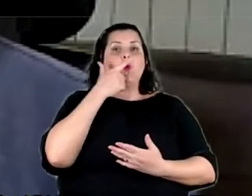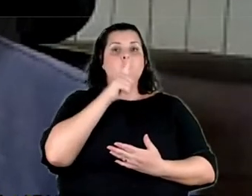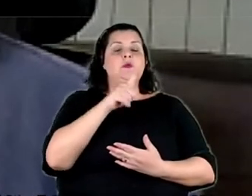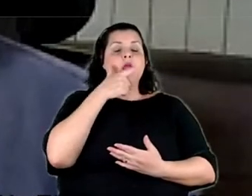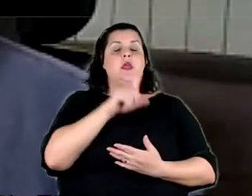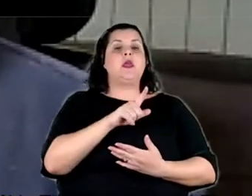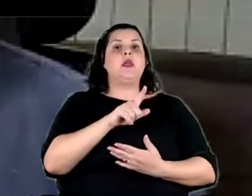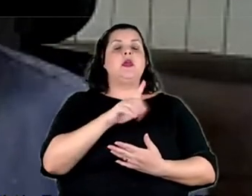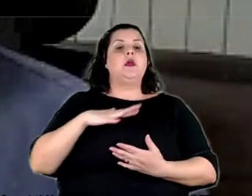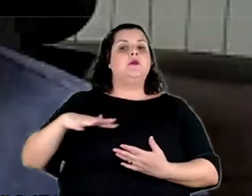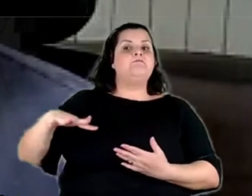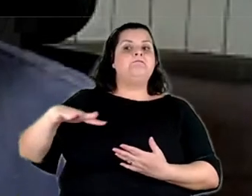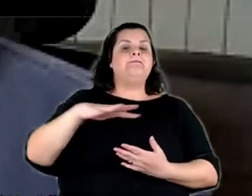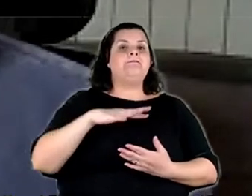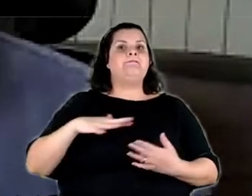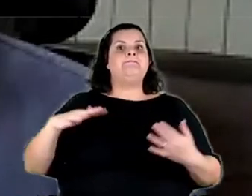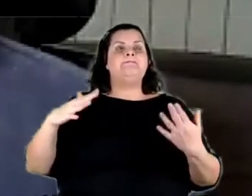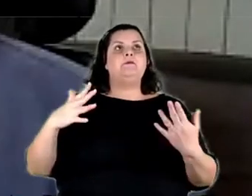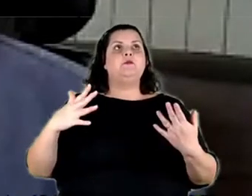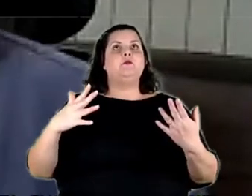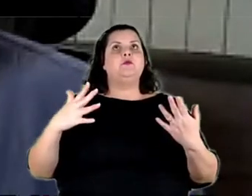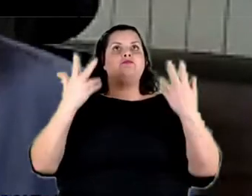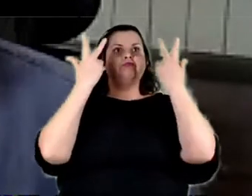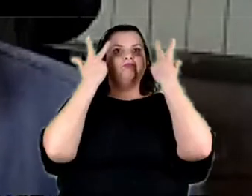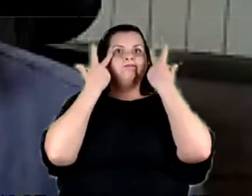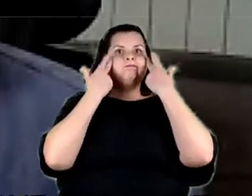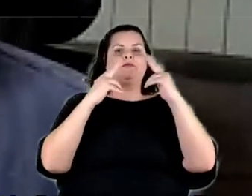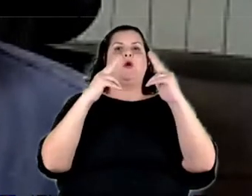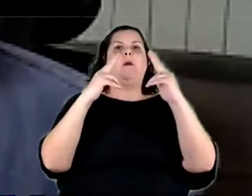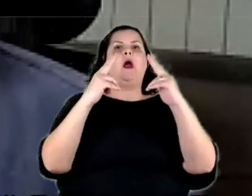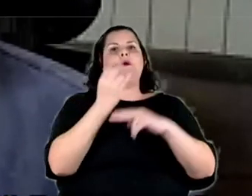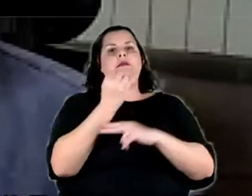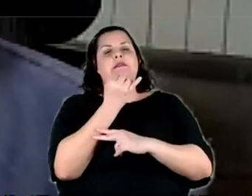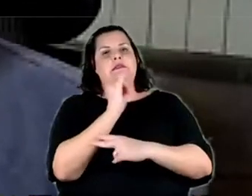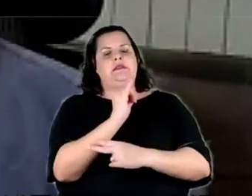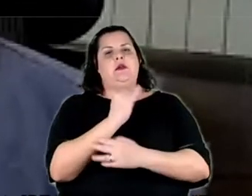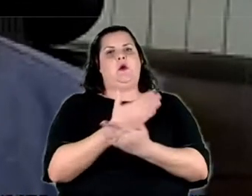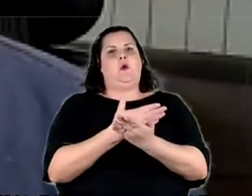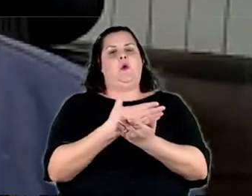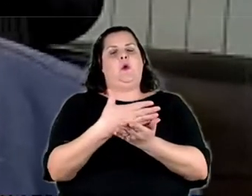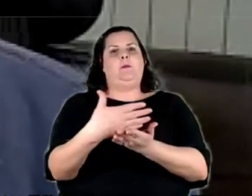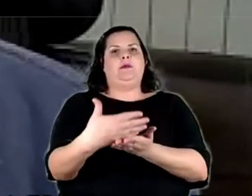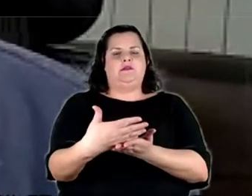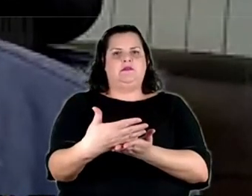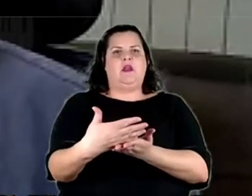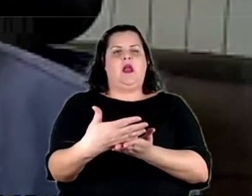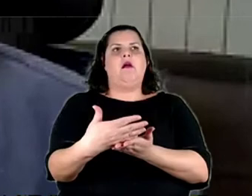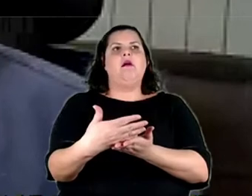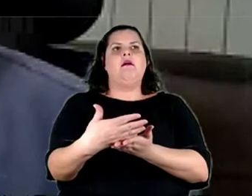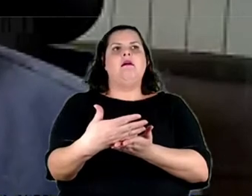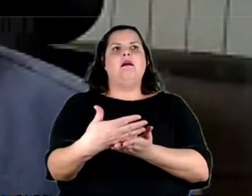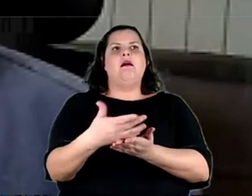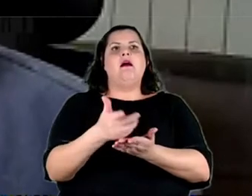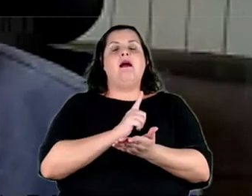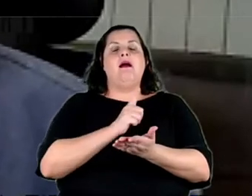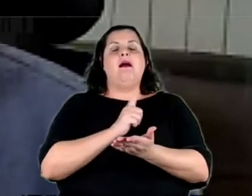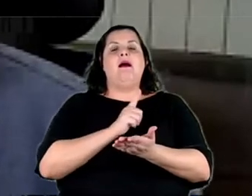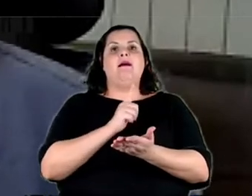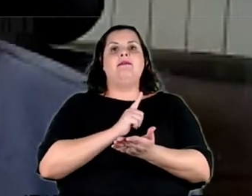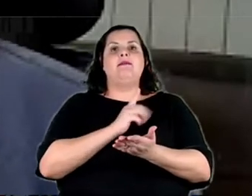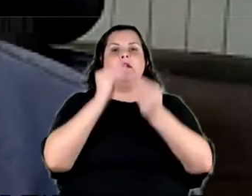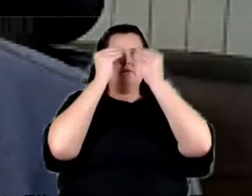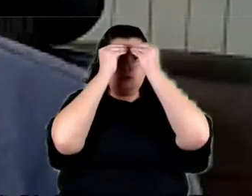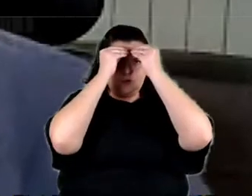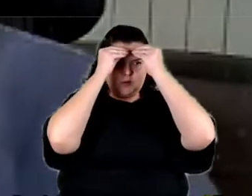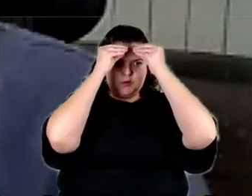conflict as we knew it. Now there's still a Palestinian-Israeli conflict, and there's an Israeli-Shiite conflict, an